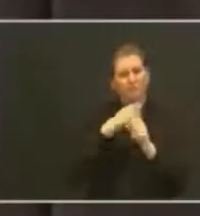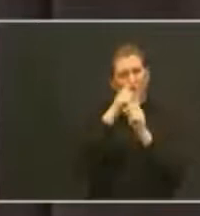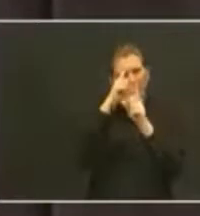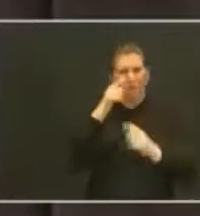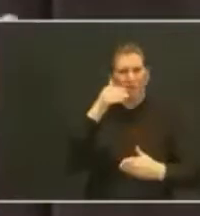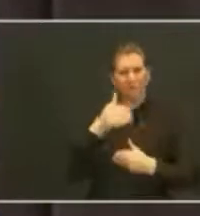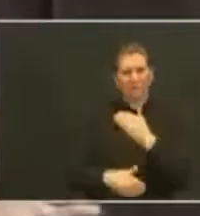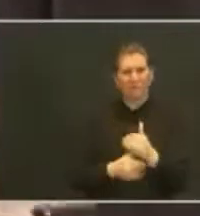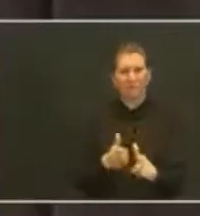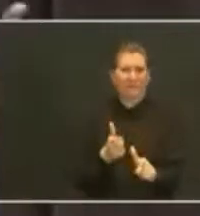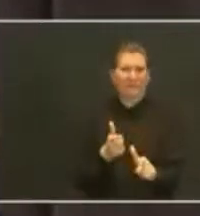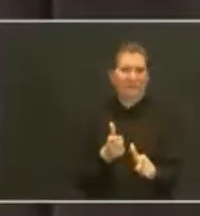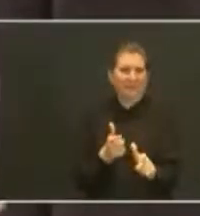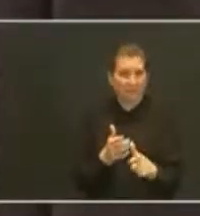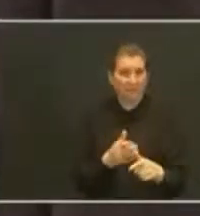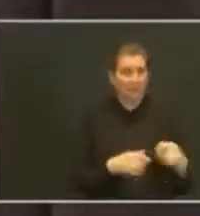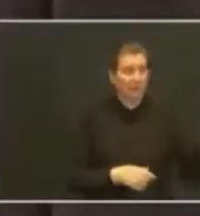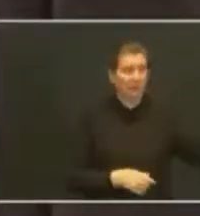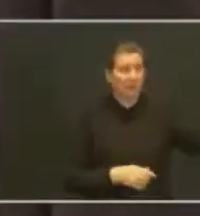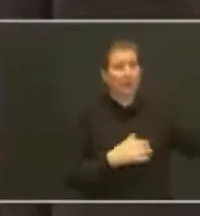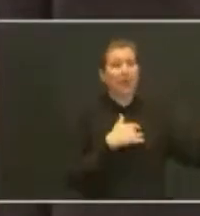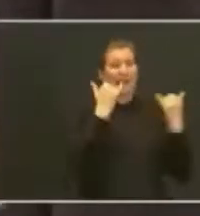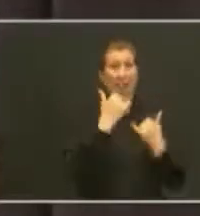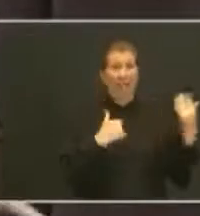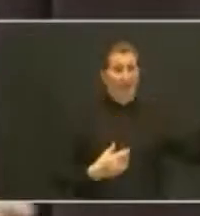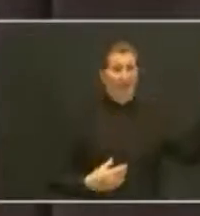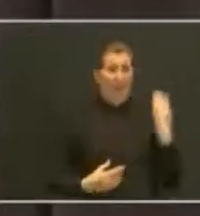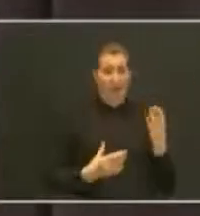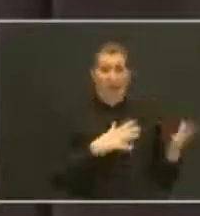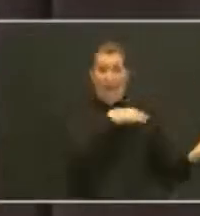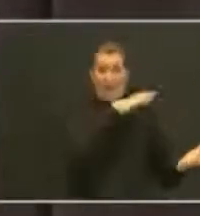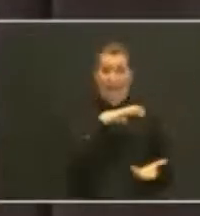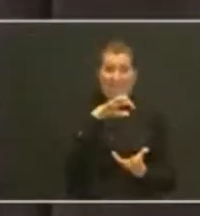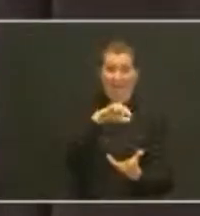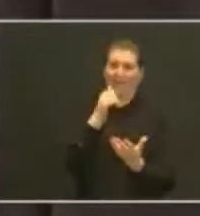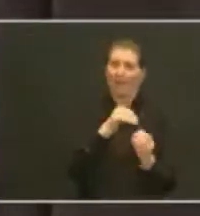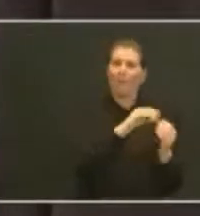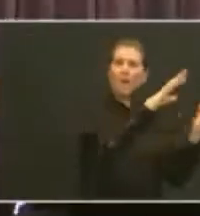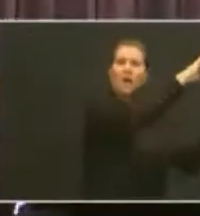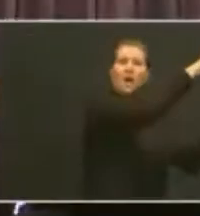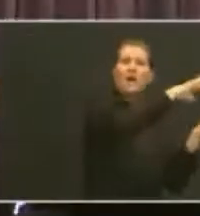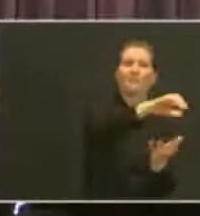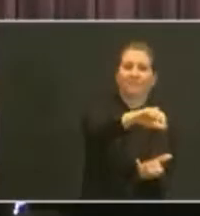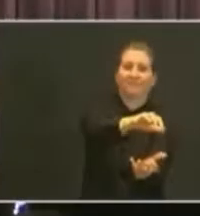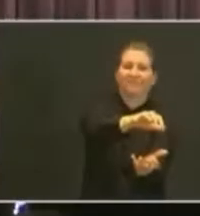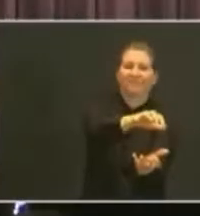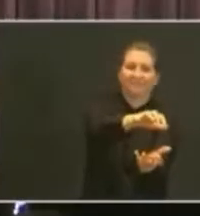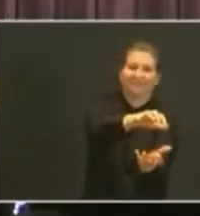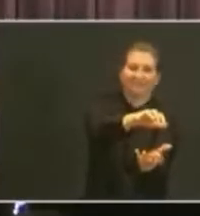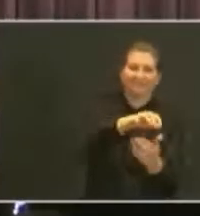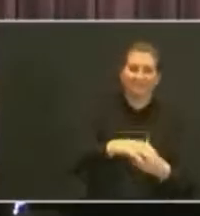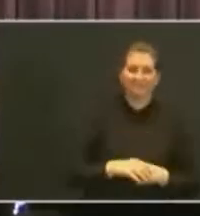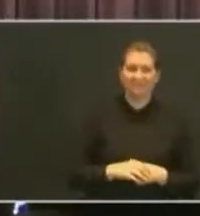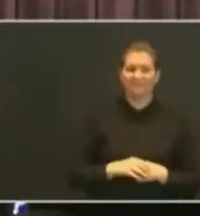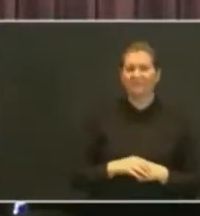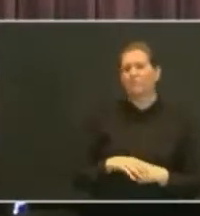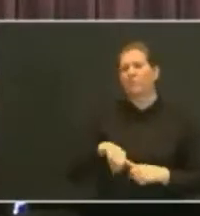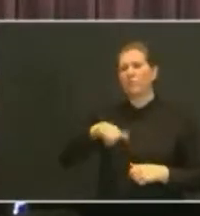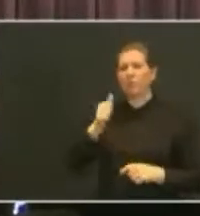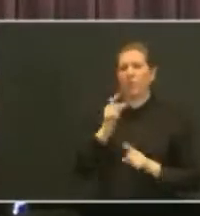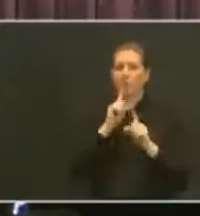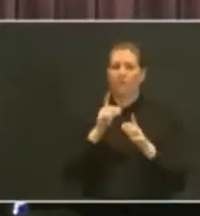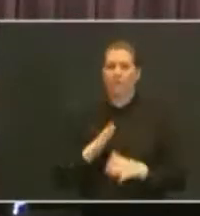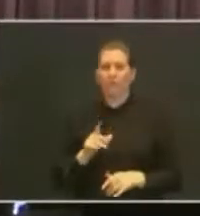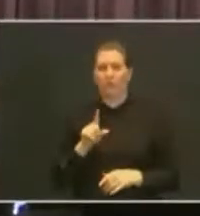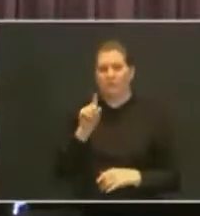directly to these fewer number of central mass vaccination sites. Wherever it was in the system, I think the criticism